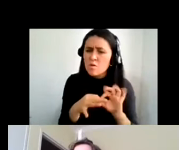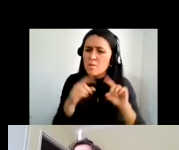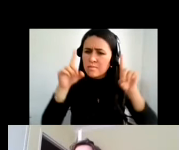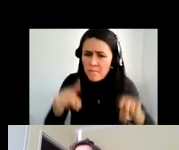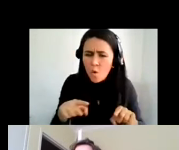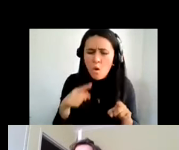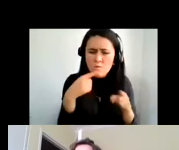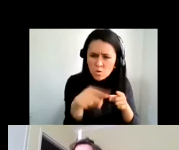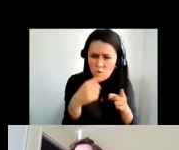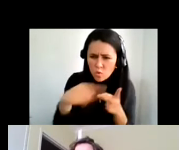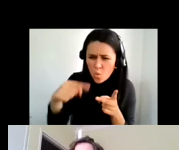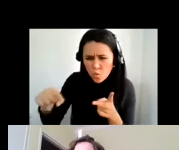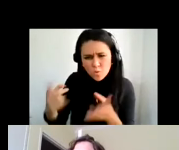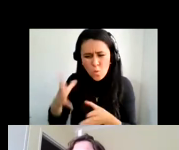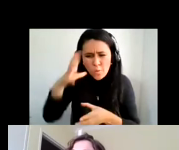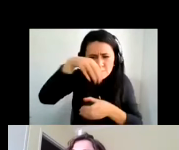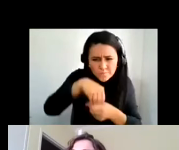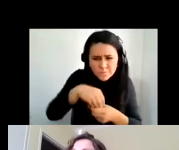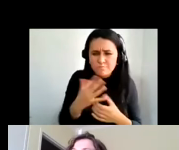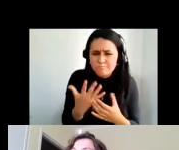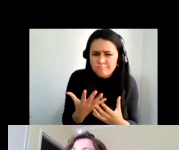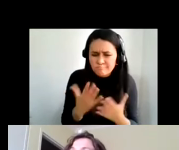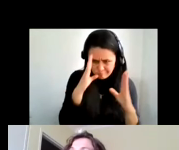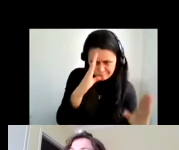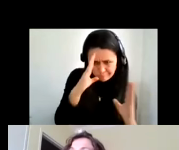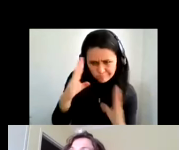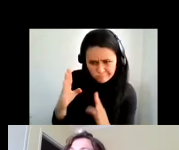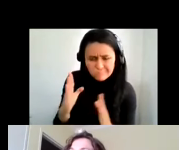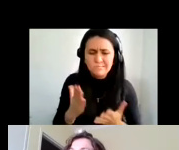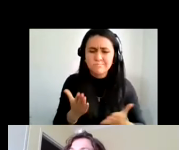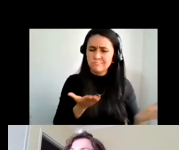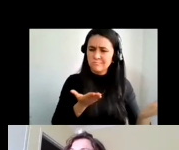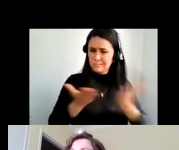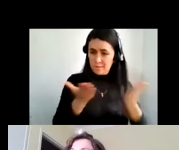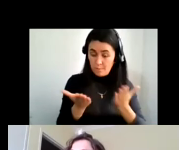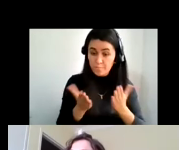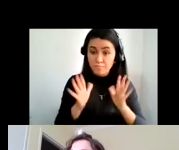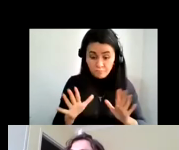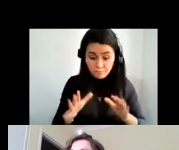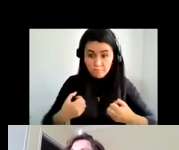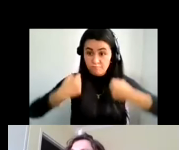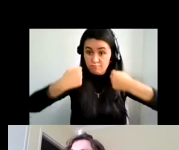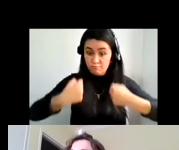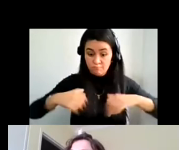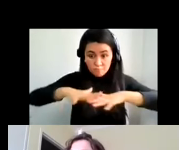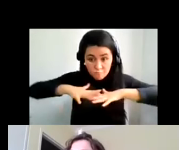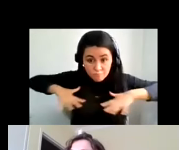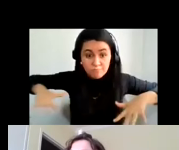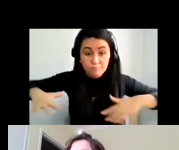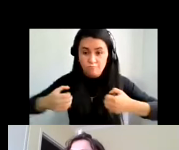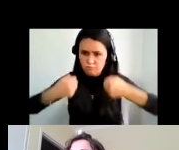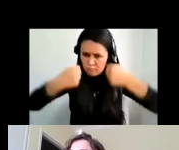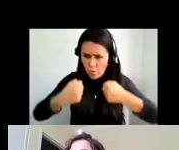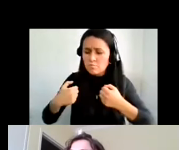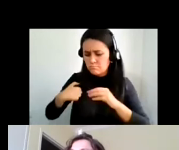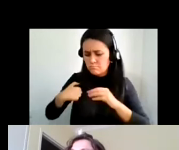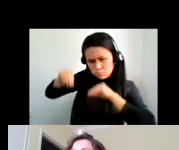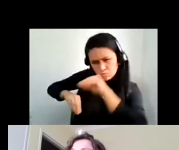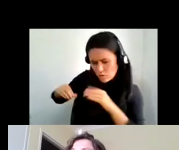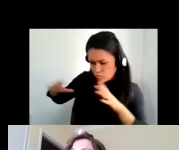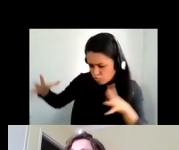Now, in HQ, currently, we are working on a handbook for assessing barriers to health